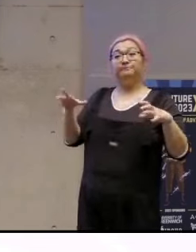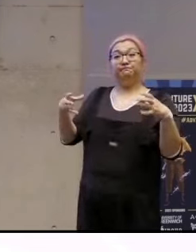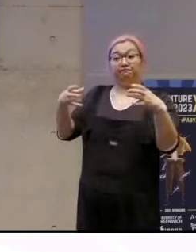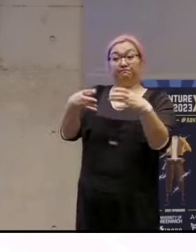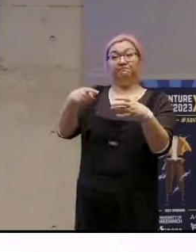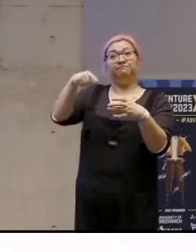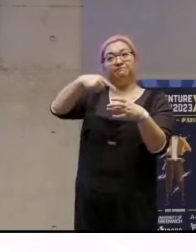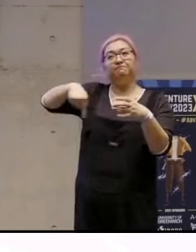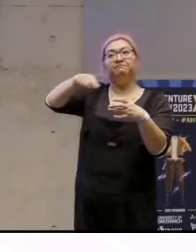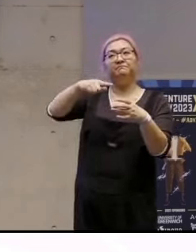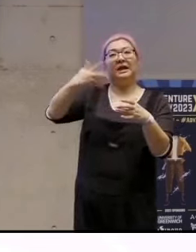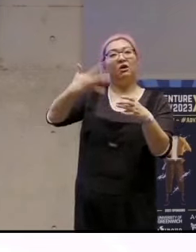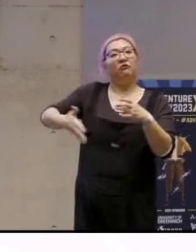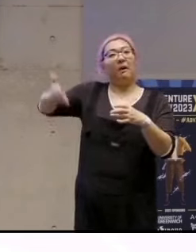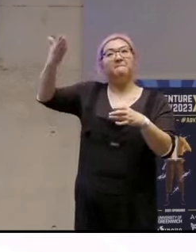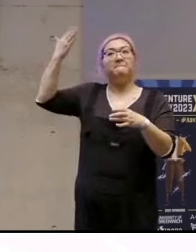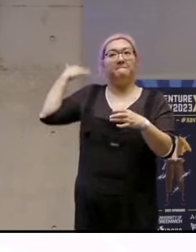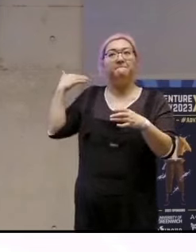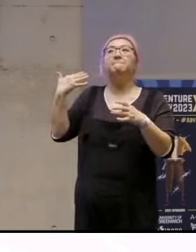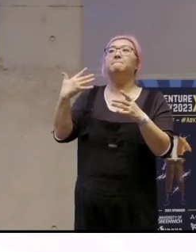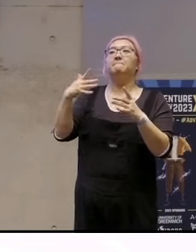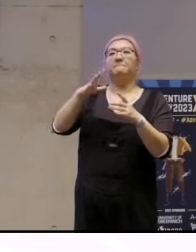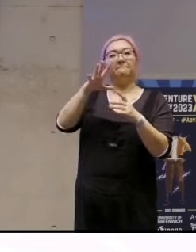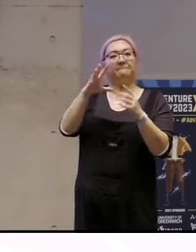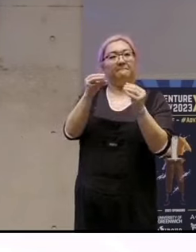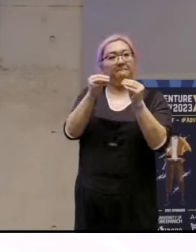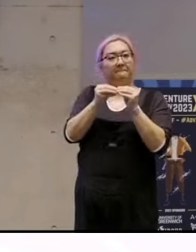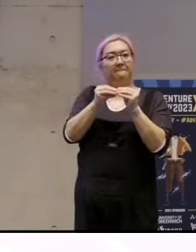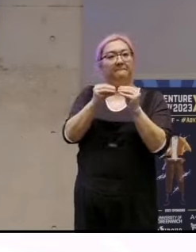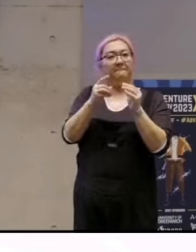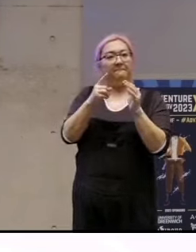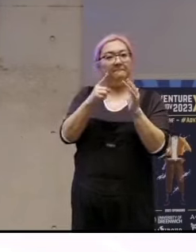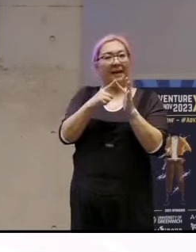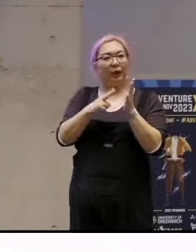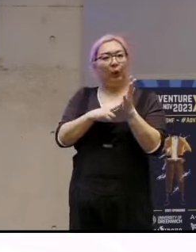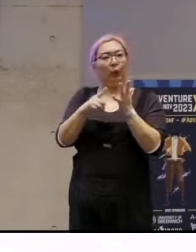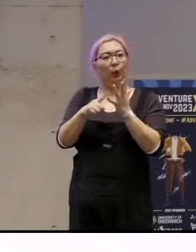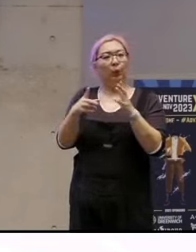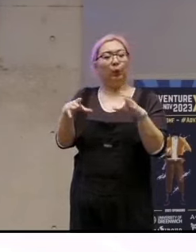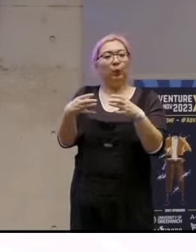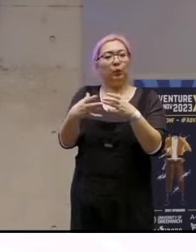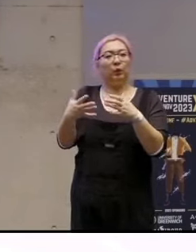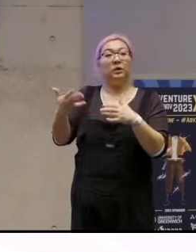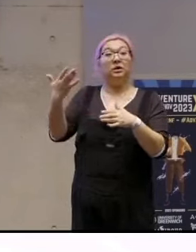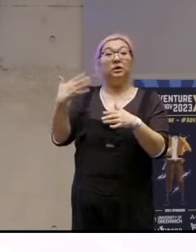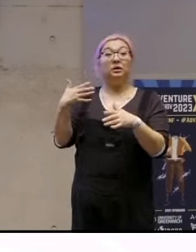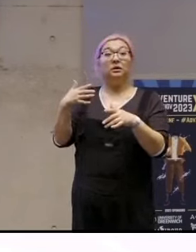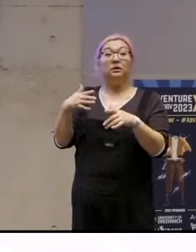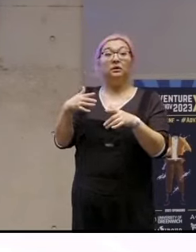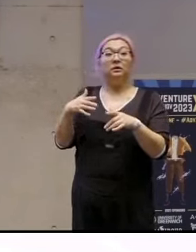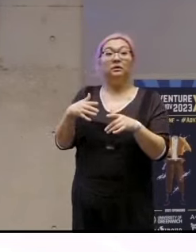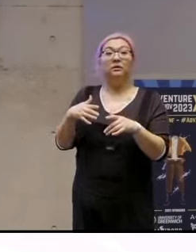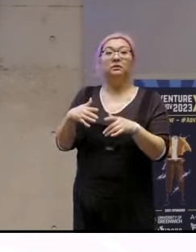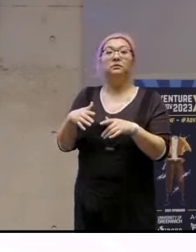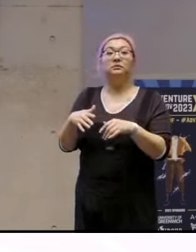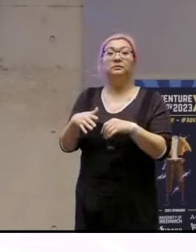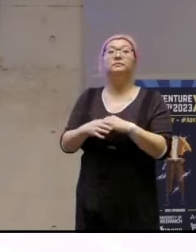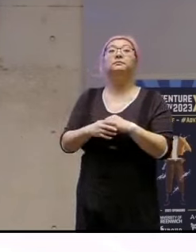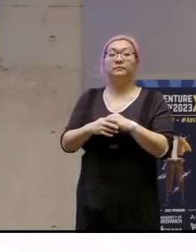day Benin. And and there's the inspiration for the Dora Milaje in